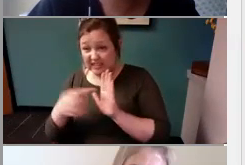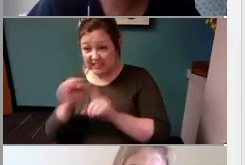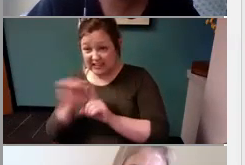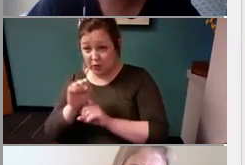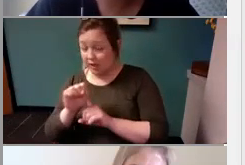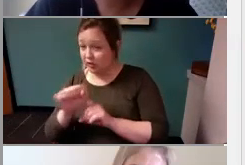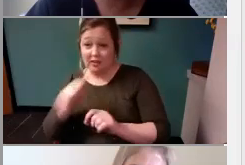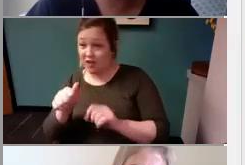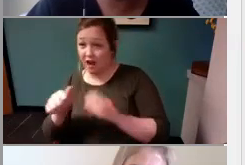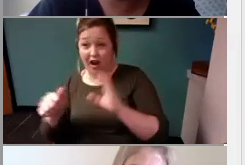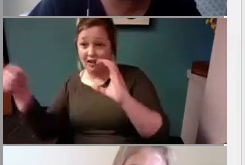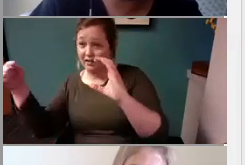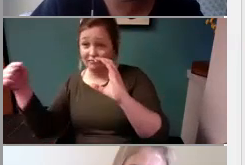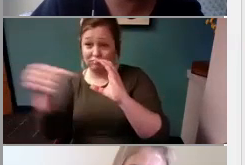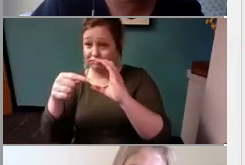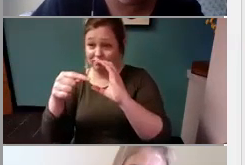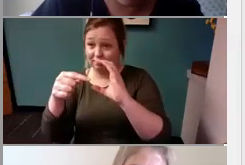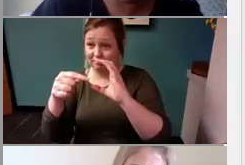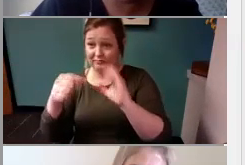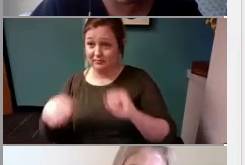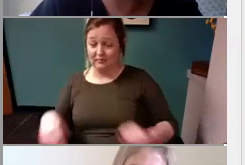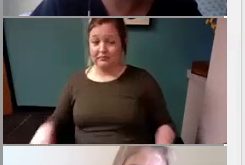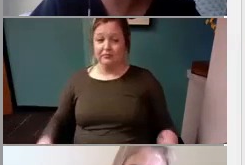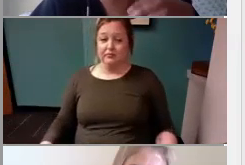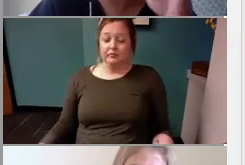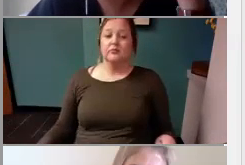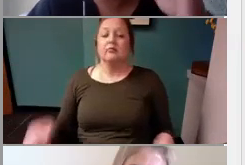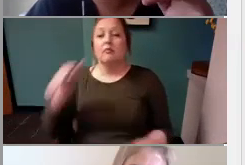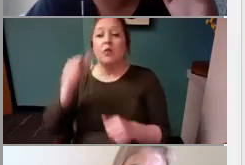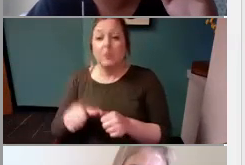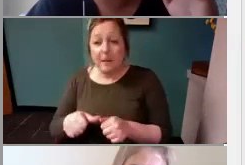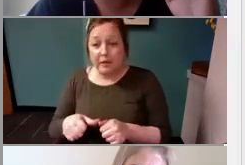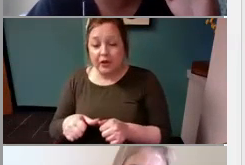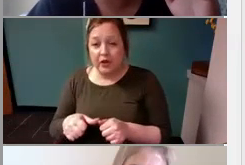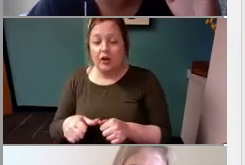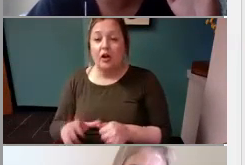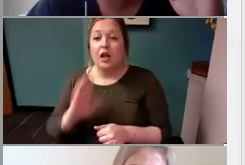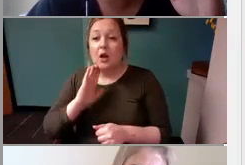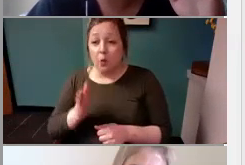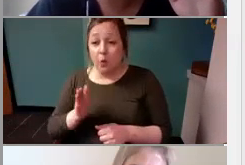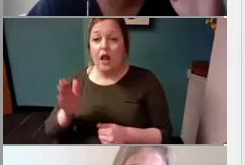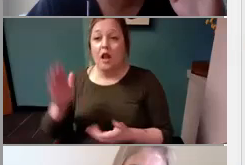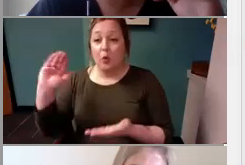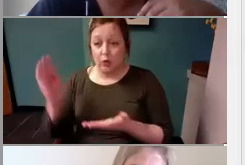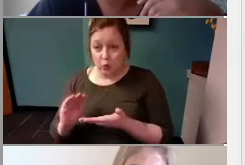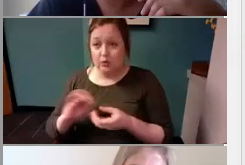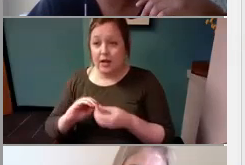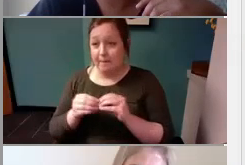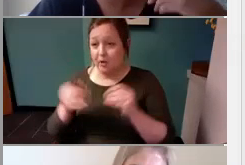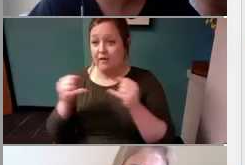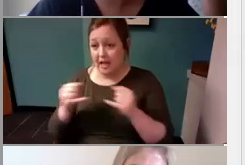Right? But remember that since we have, I mean, it is going to reduce the number of edges, and